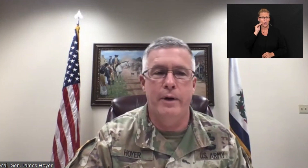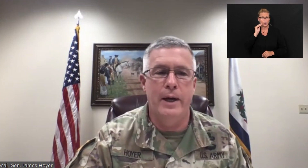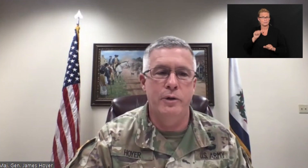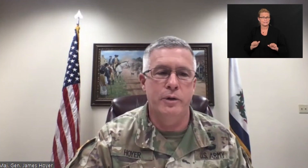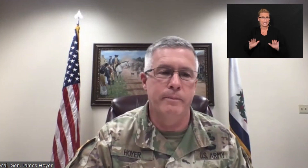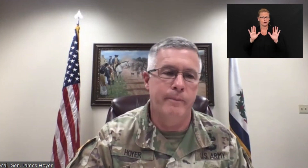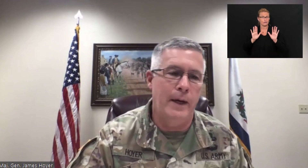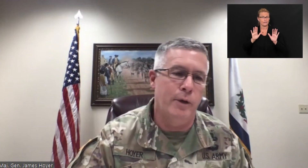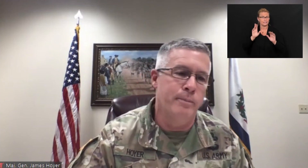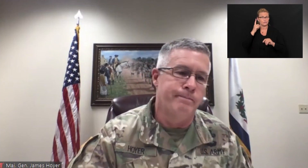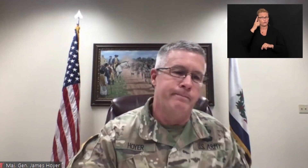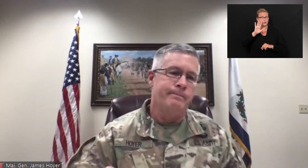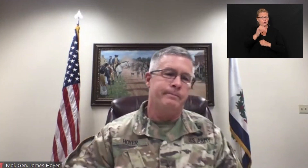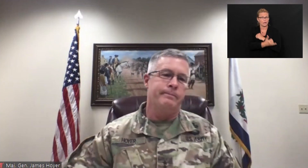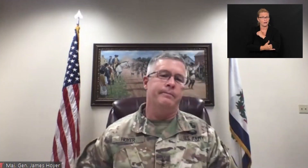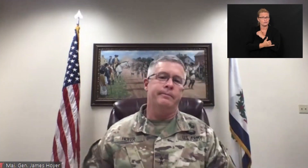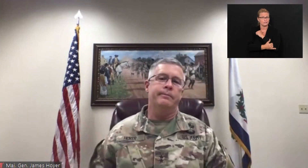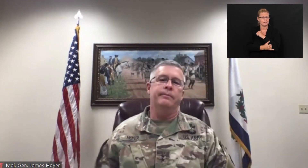behalf of their nation. Thank you.